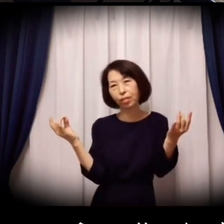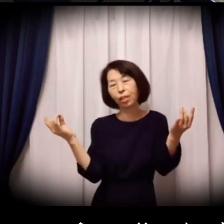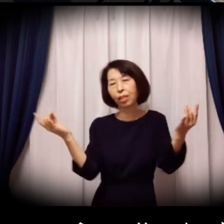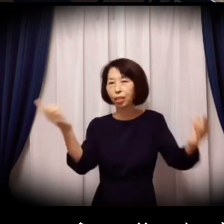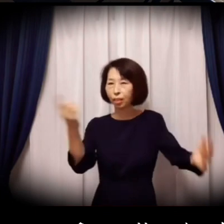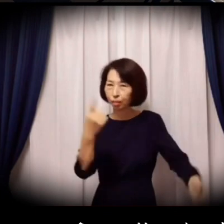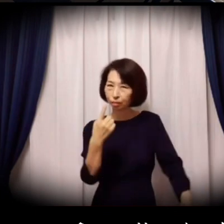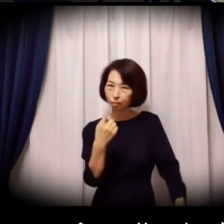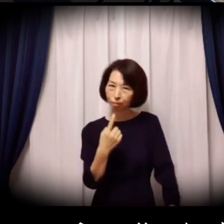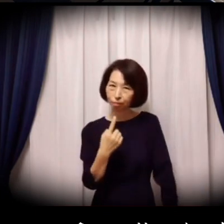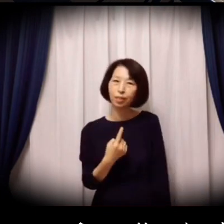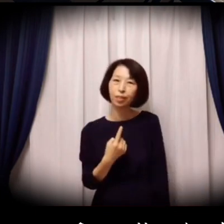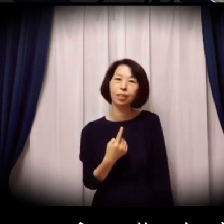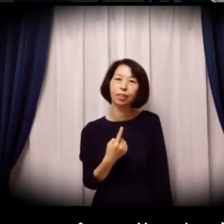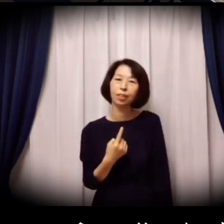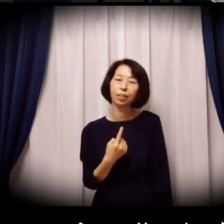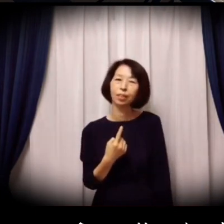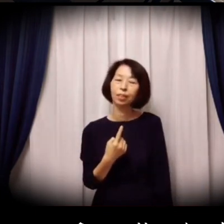Alone